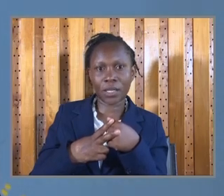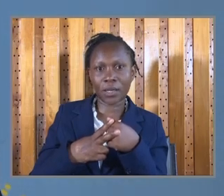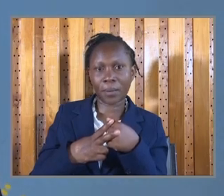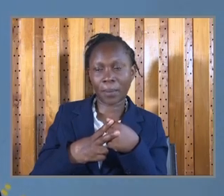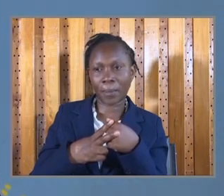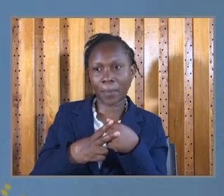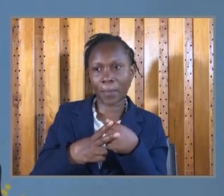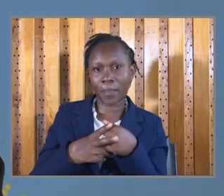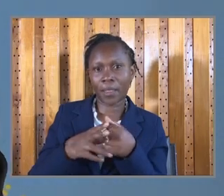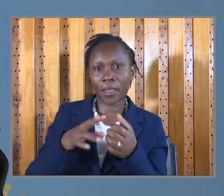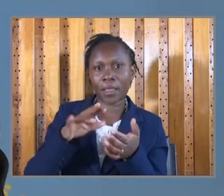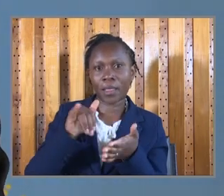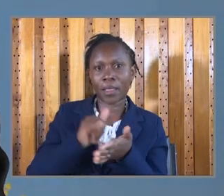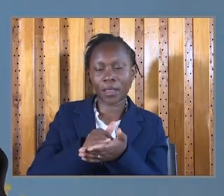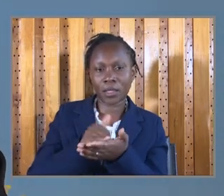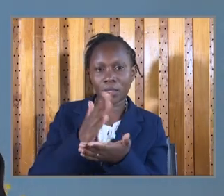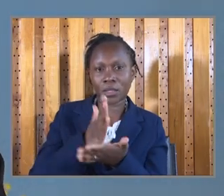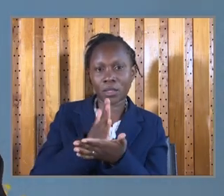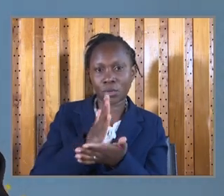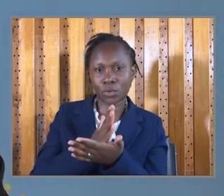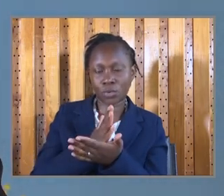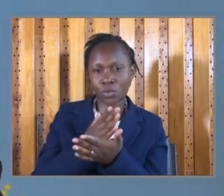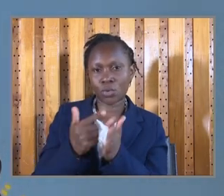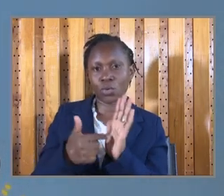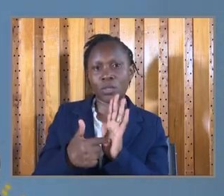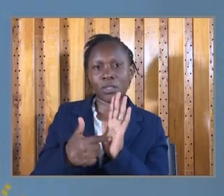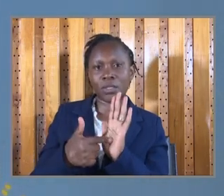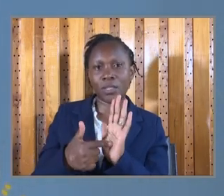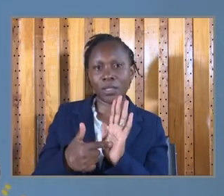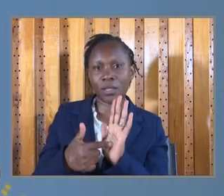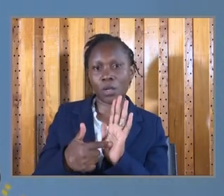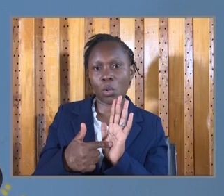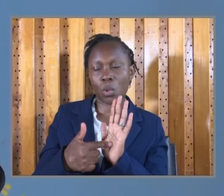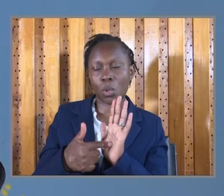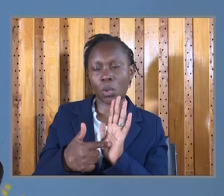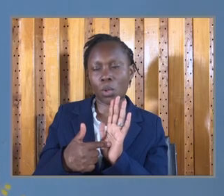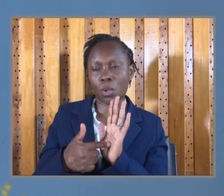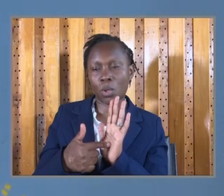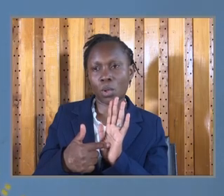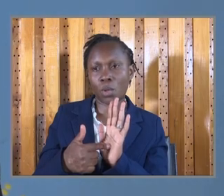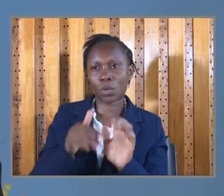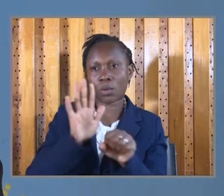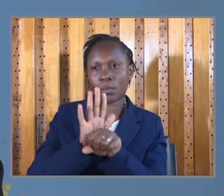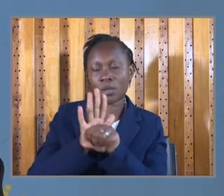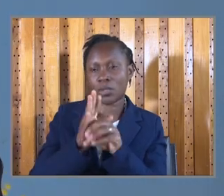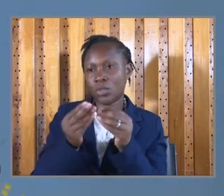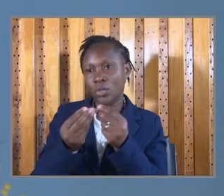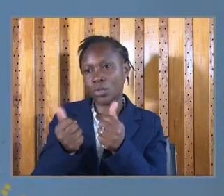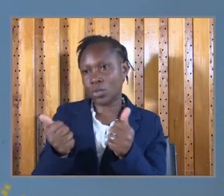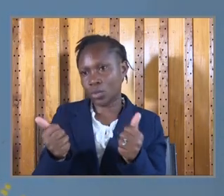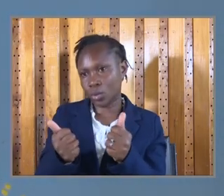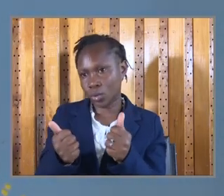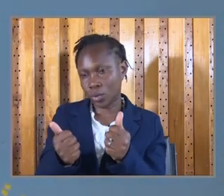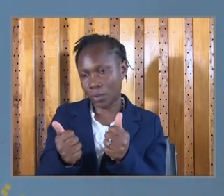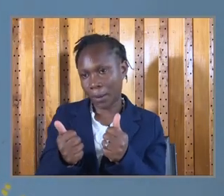That truly is a remarkable record and shows that the African continent offers many solutions in the climate crisis.